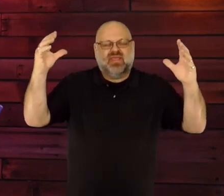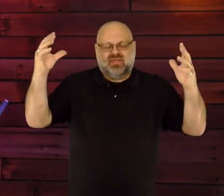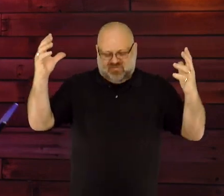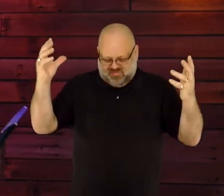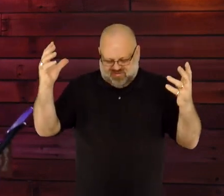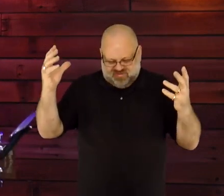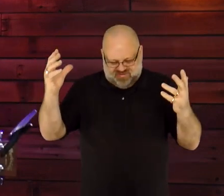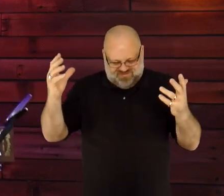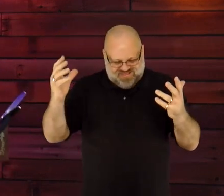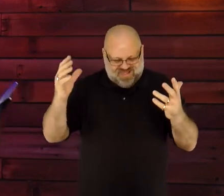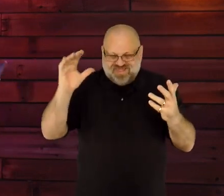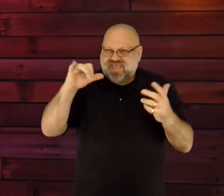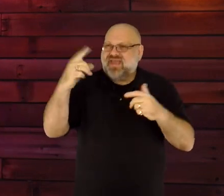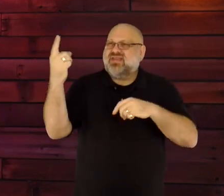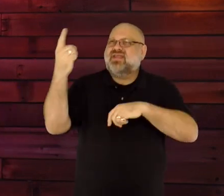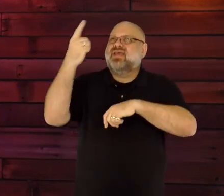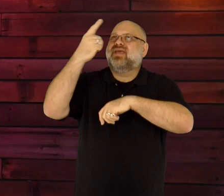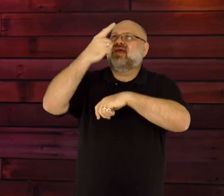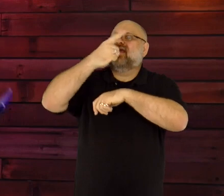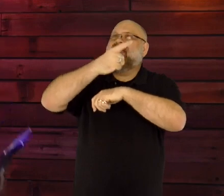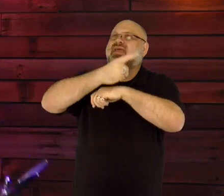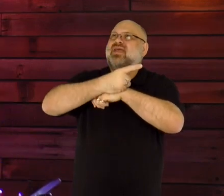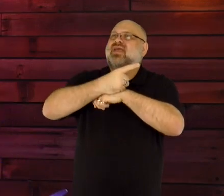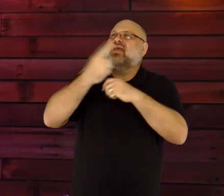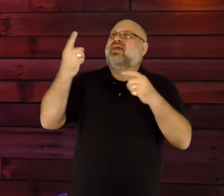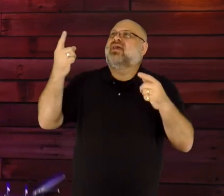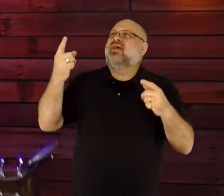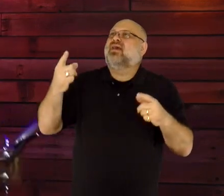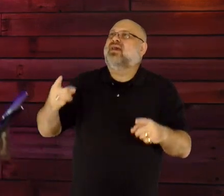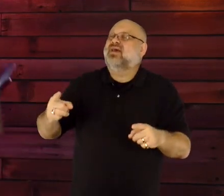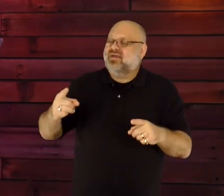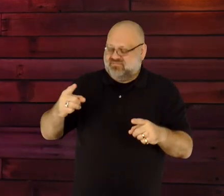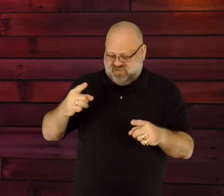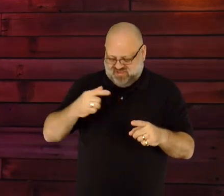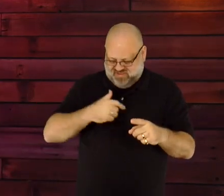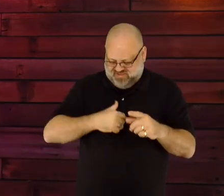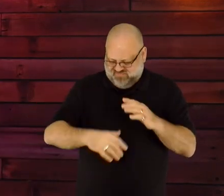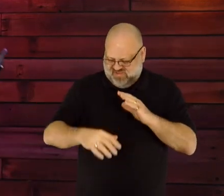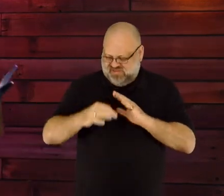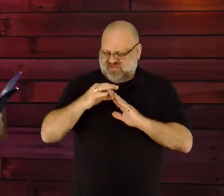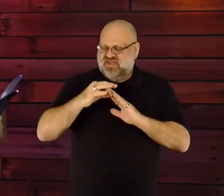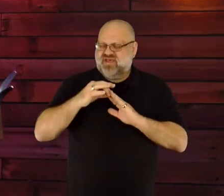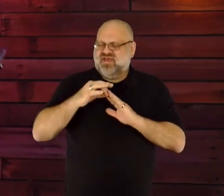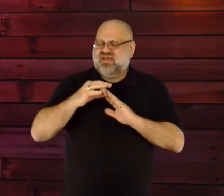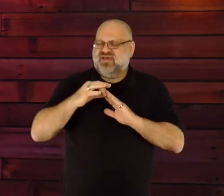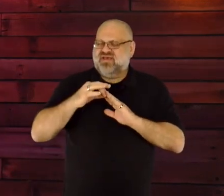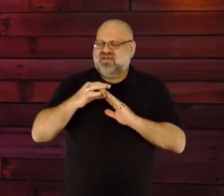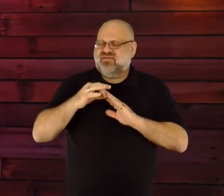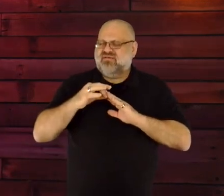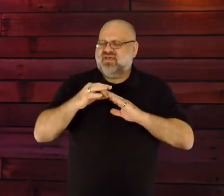imagine when that day comes and I find myself